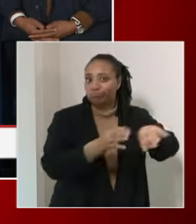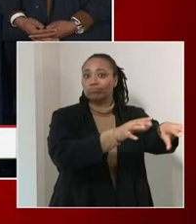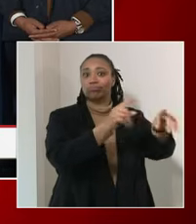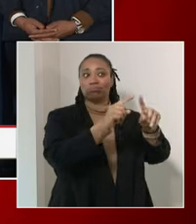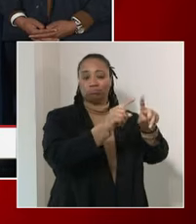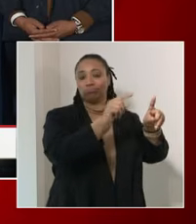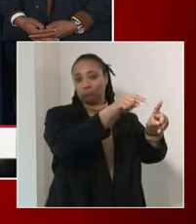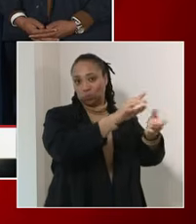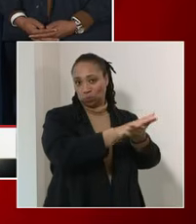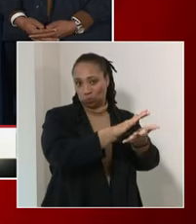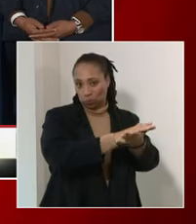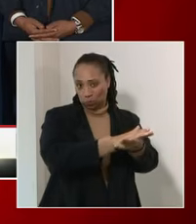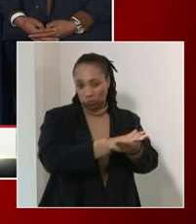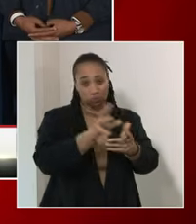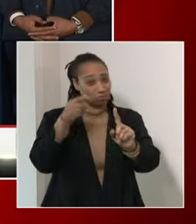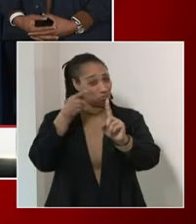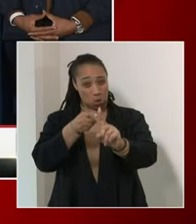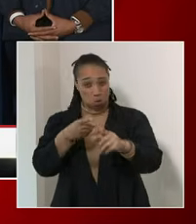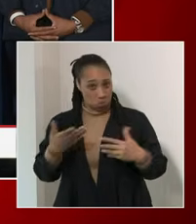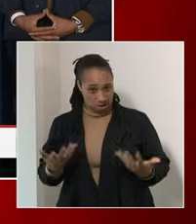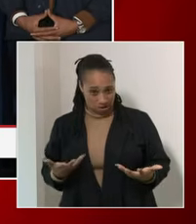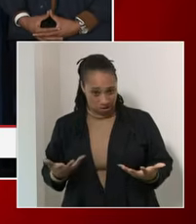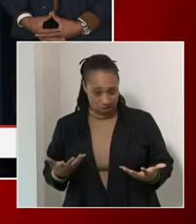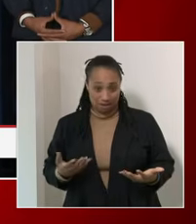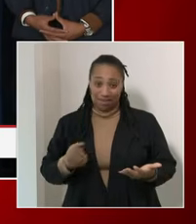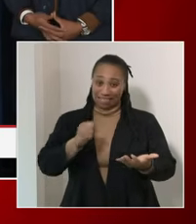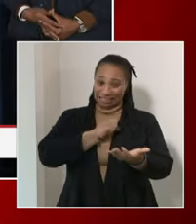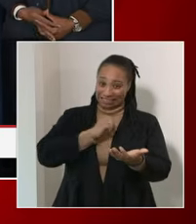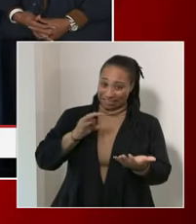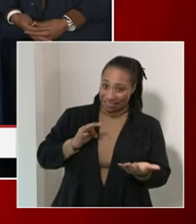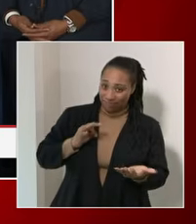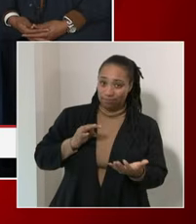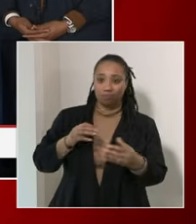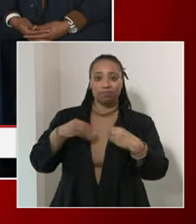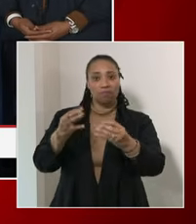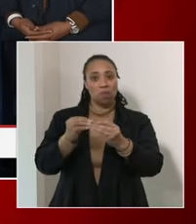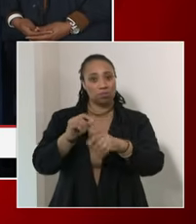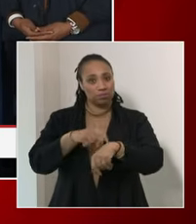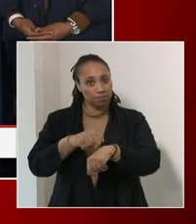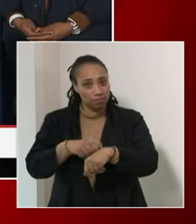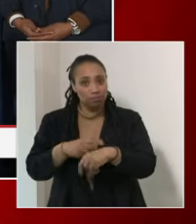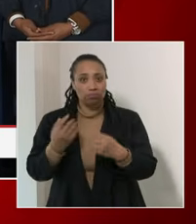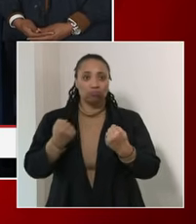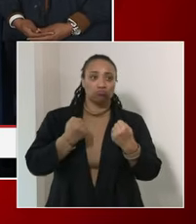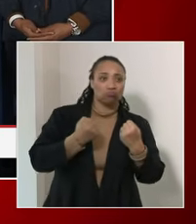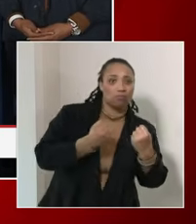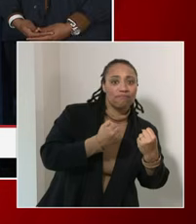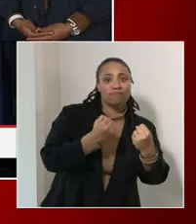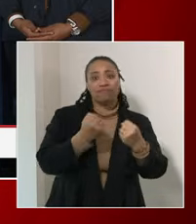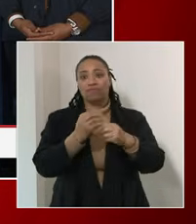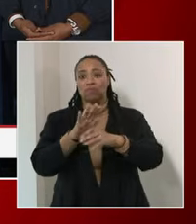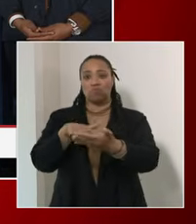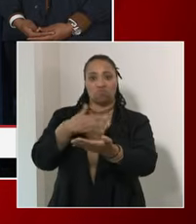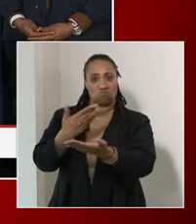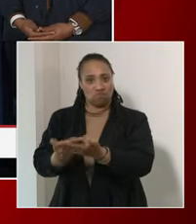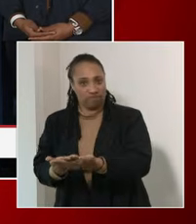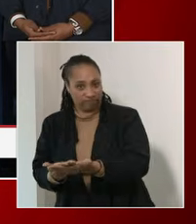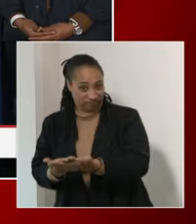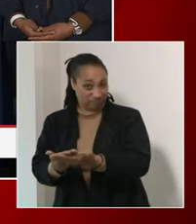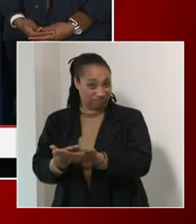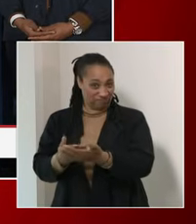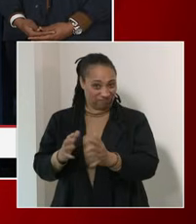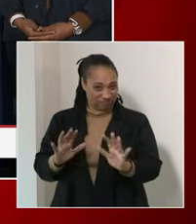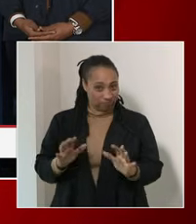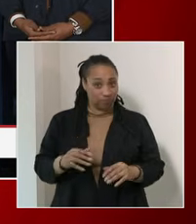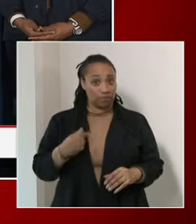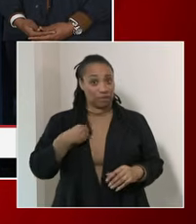coming from to get to school. And to understand, and once they do that today, they can figure out how long it's going to take